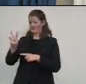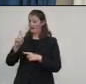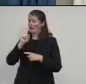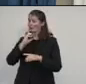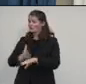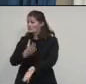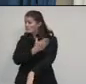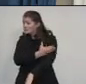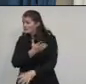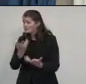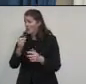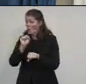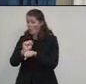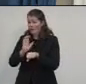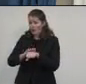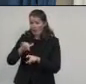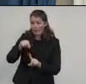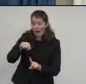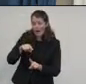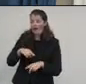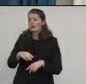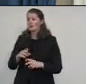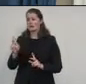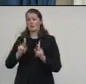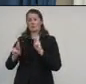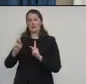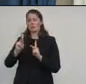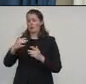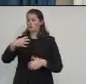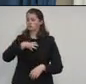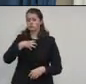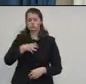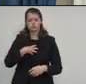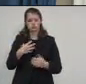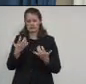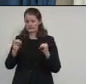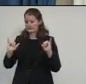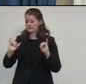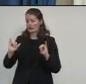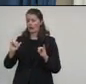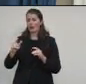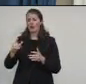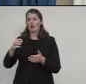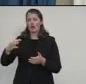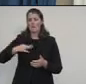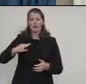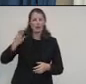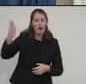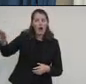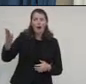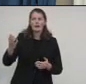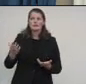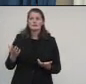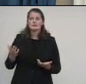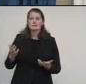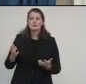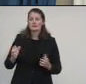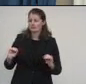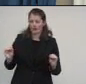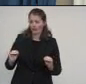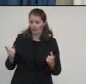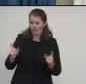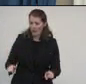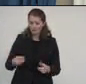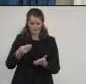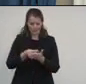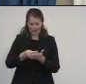their opening on individual bases. These are confidential plans that aren't shared with each other, and she will develop a plan that will work for